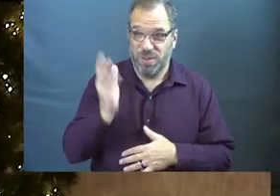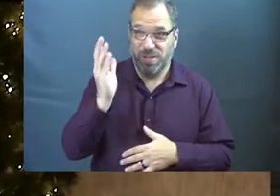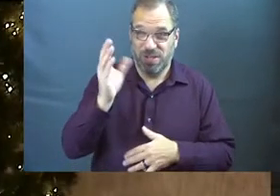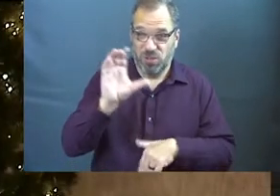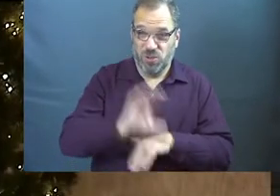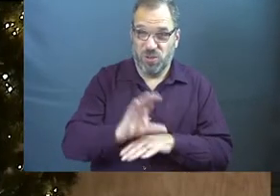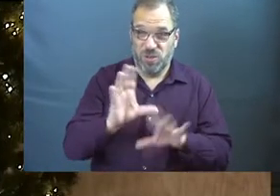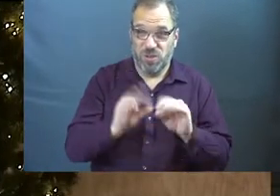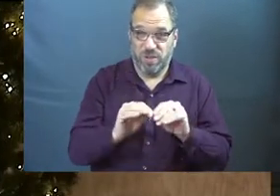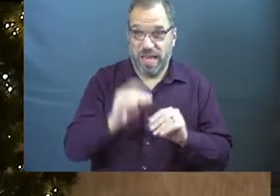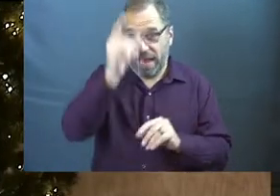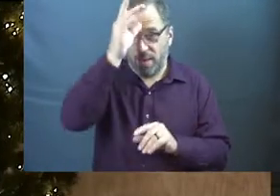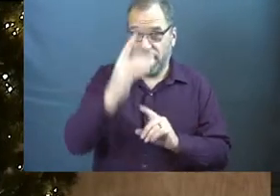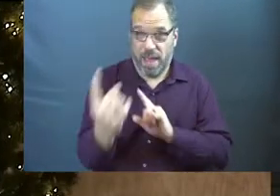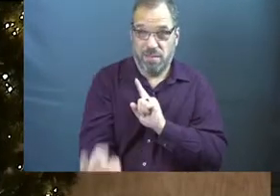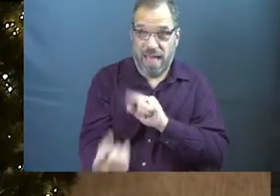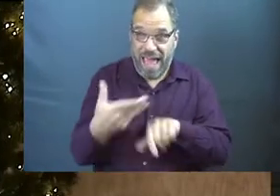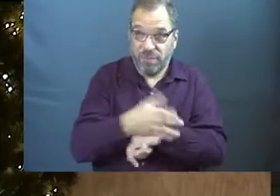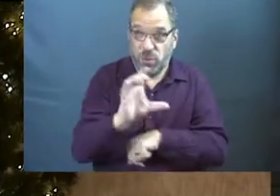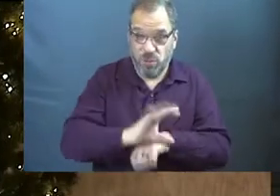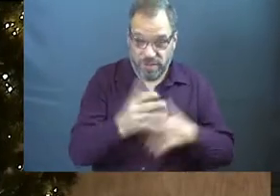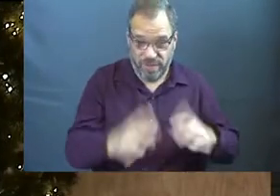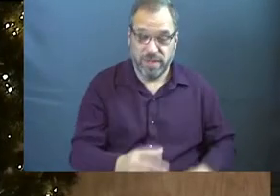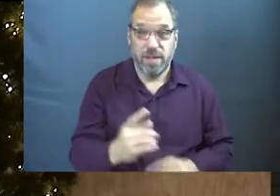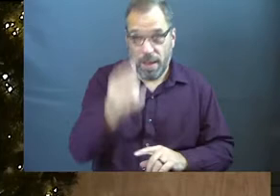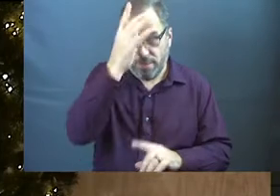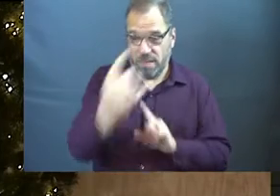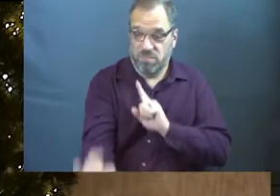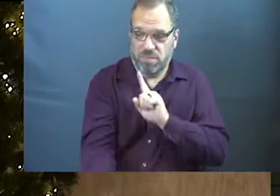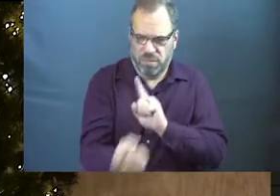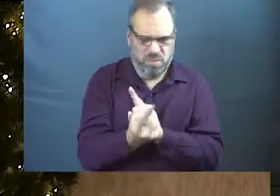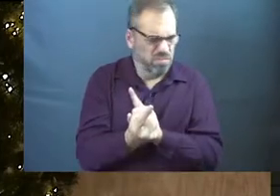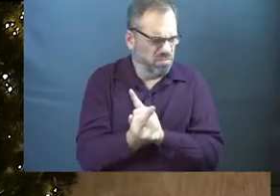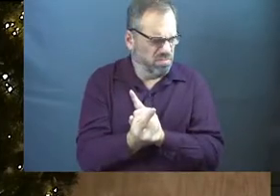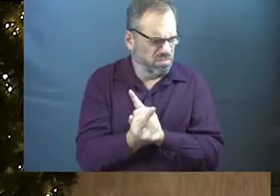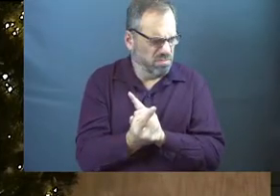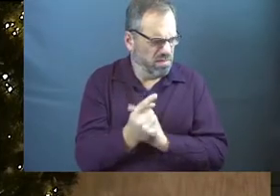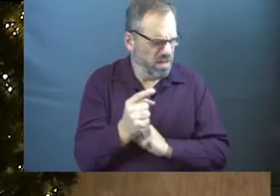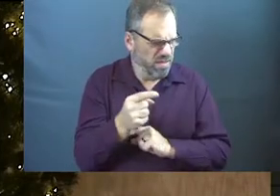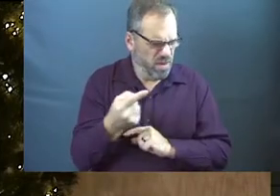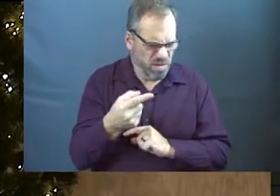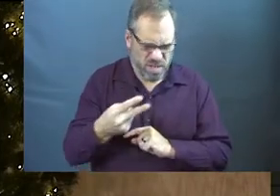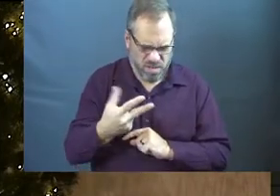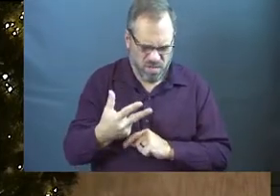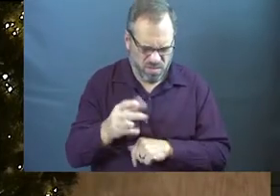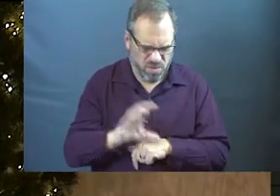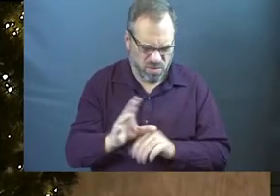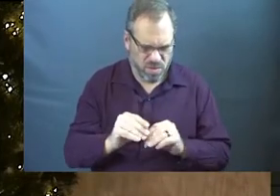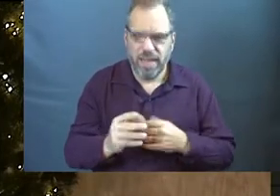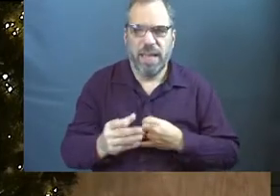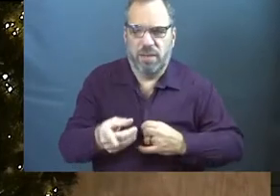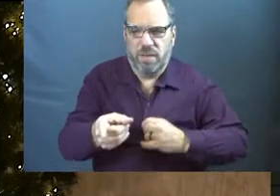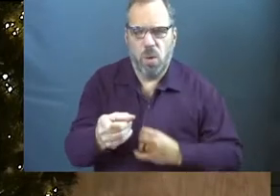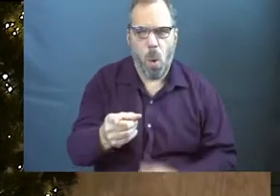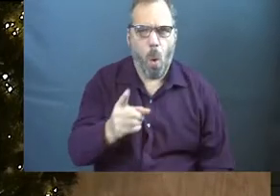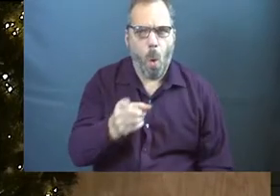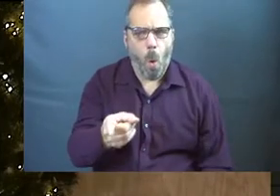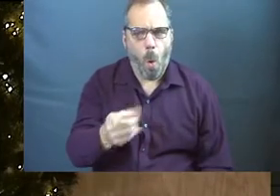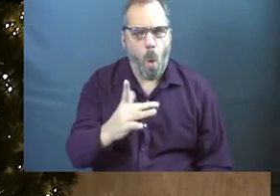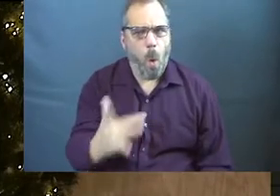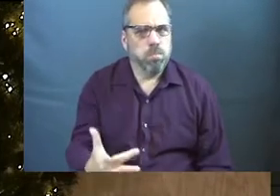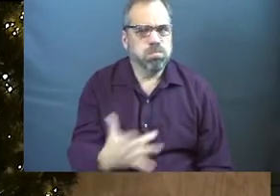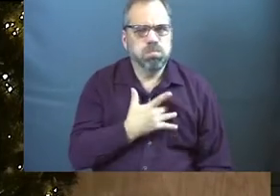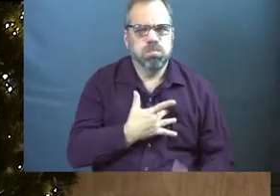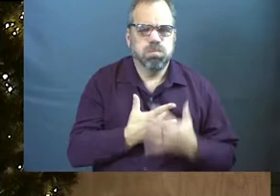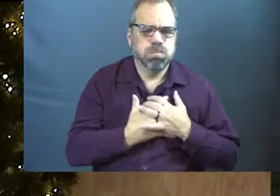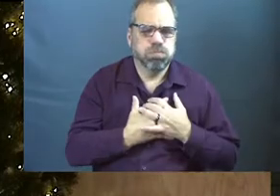services, and a man came up to me after the service, and I don't remember which one it was, but he was very moved by the service,